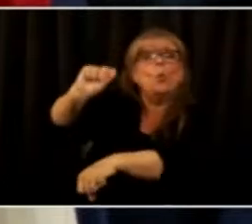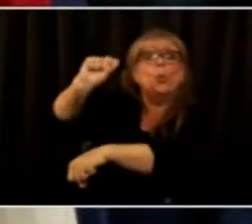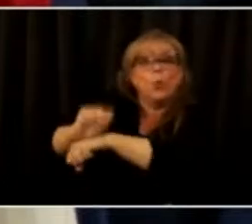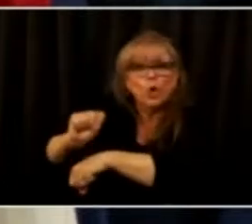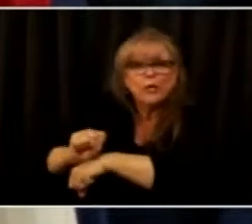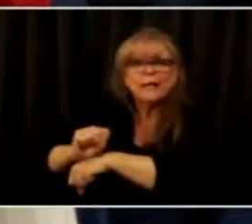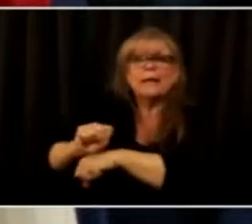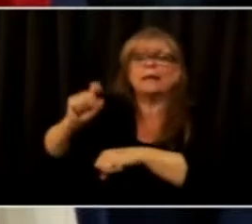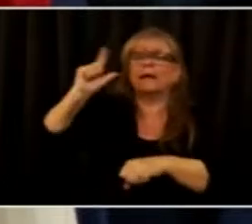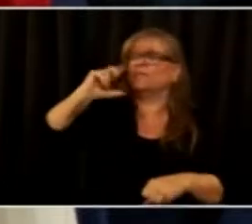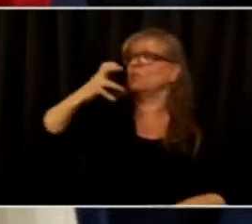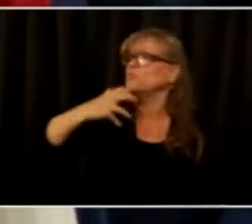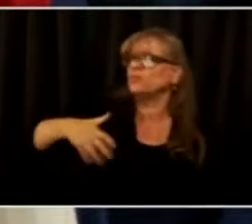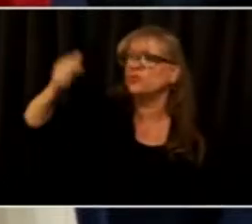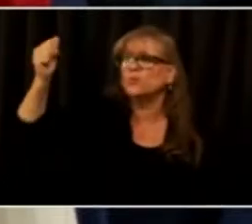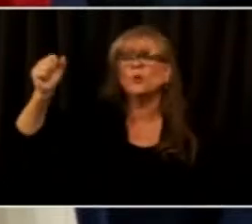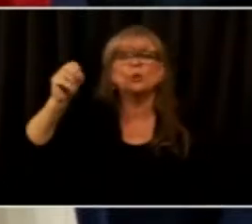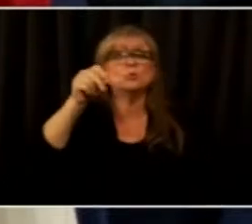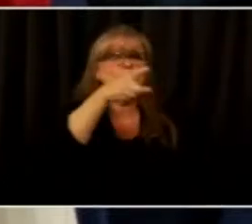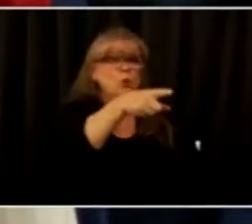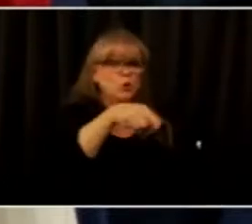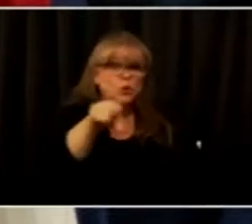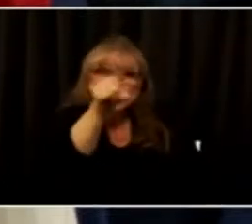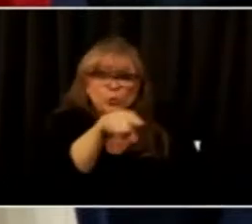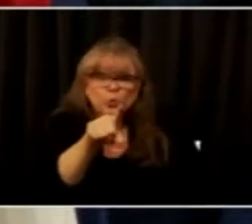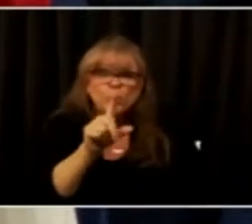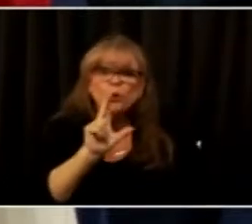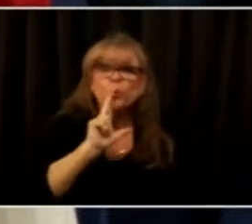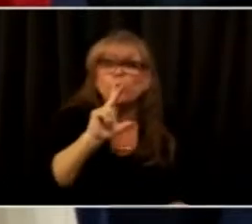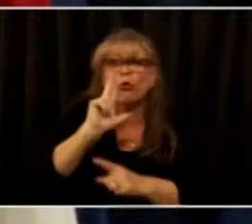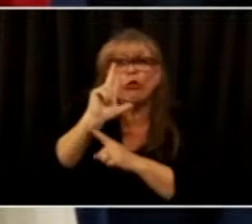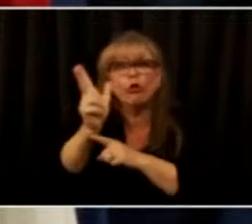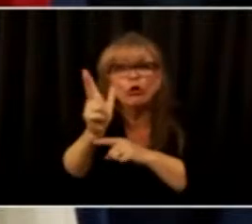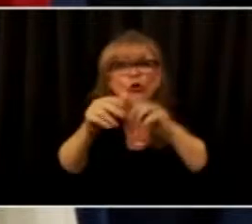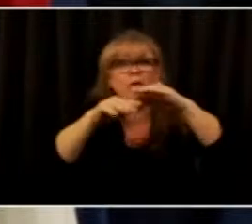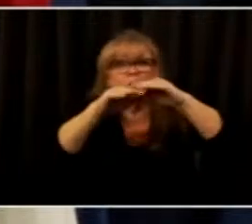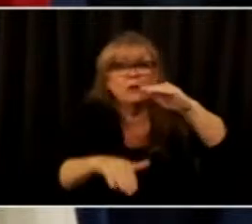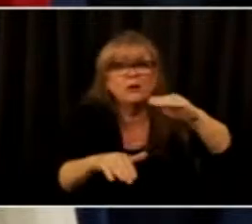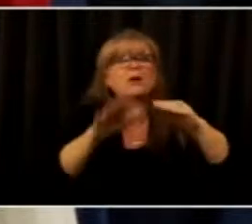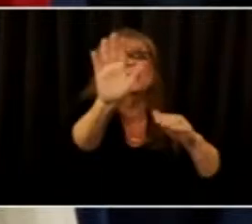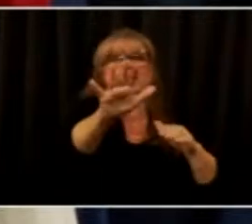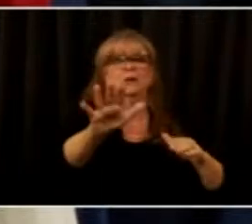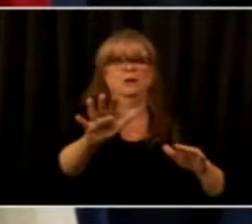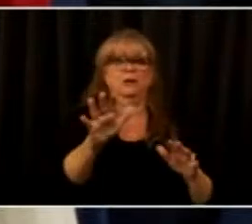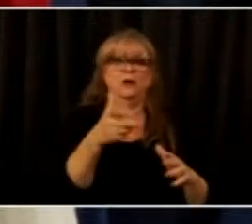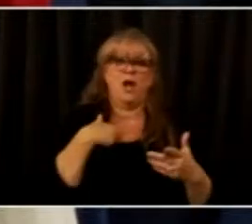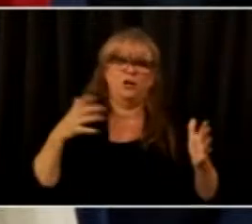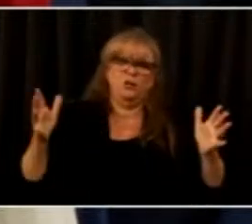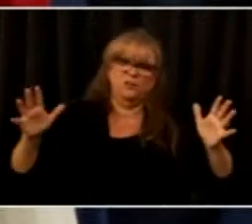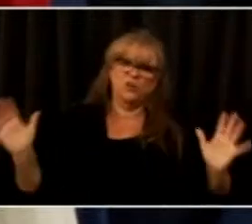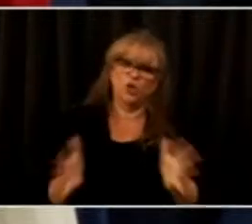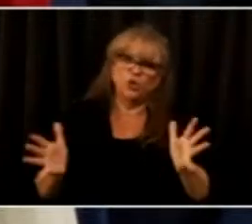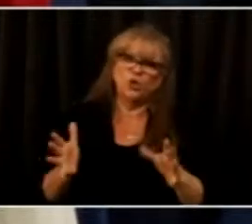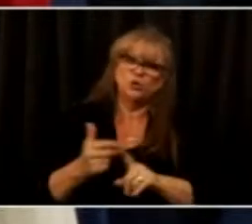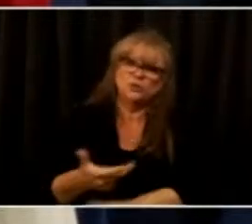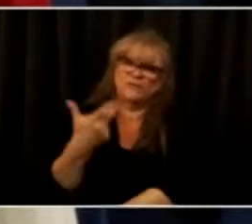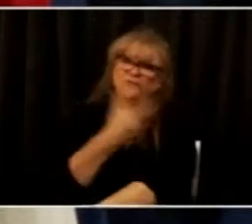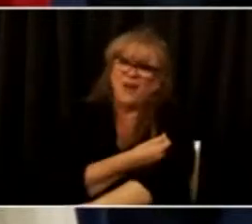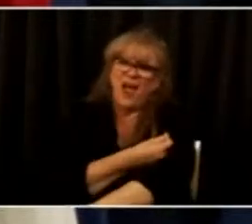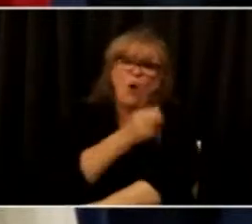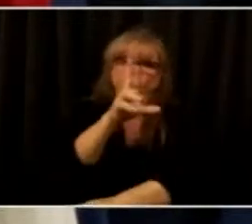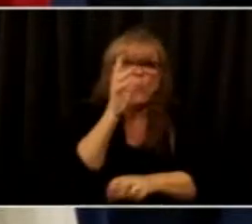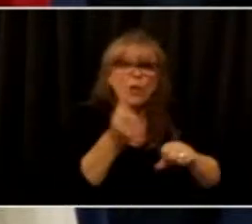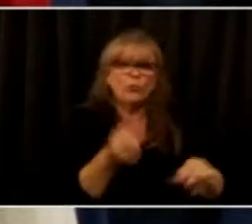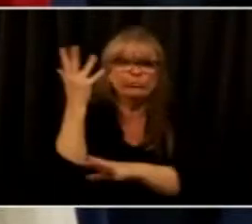week or two, and it's a grueling experience to have to do that and put yourself through, then just take 15 minutes and get vaccinated. It's worth it. It's free, it's quick, it's